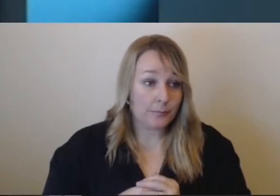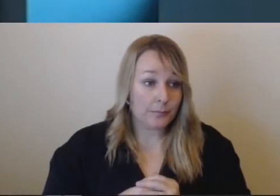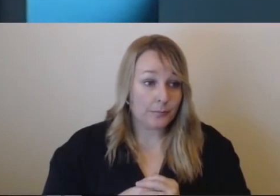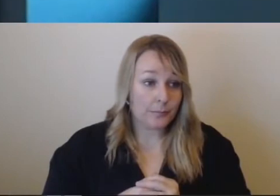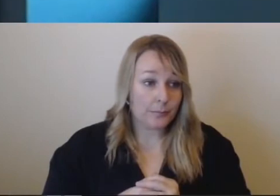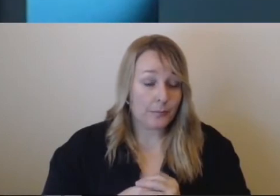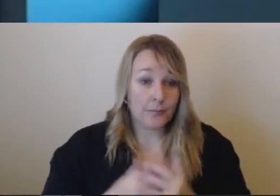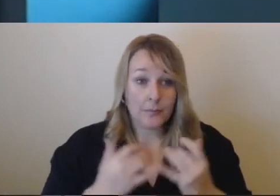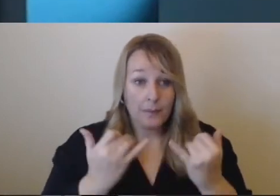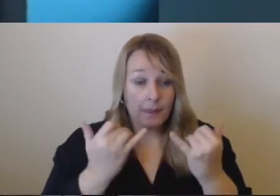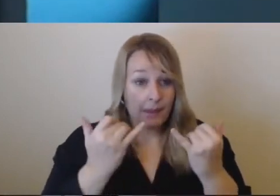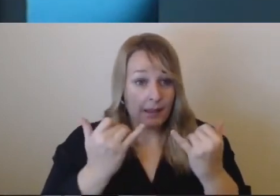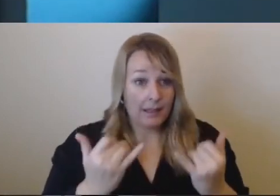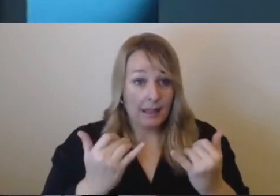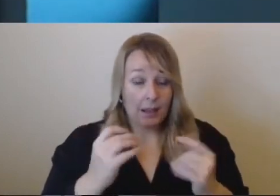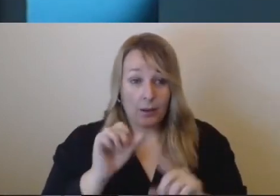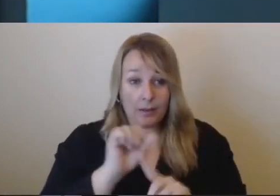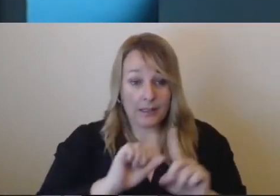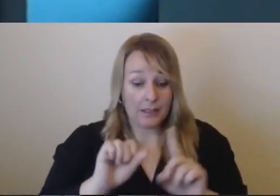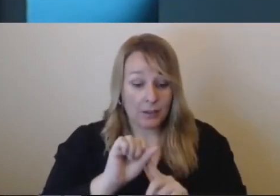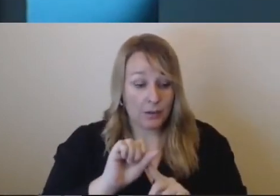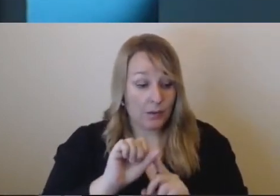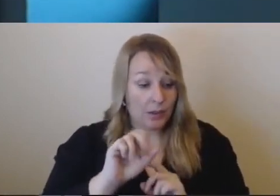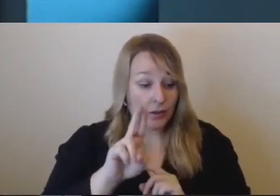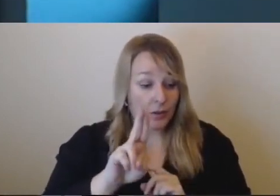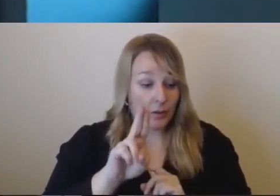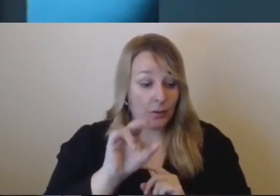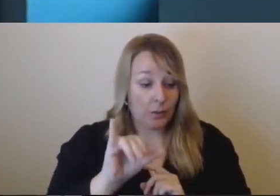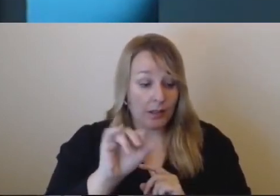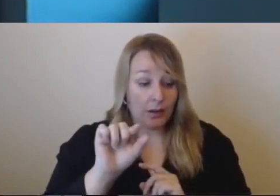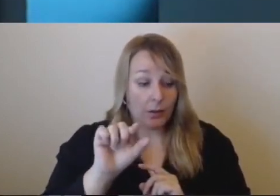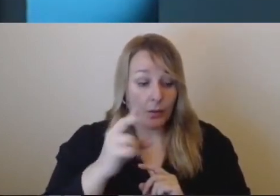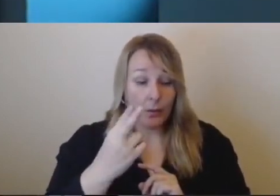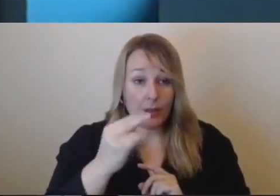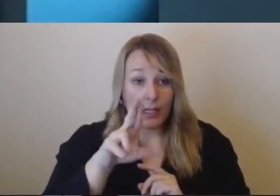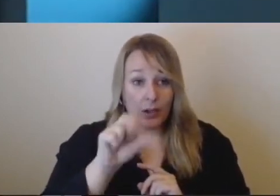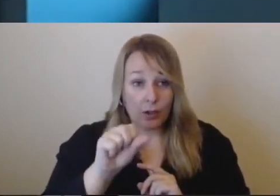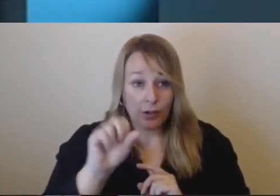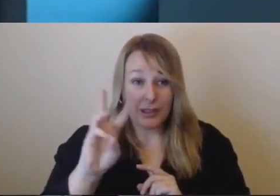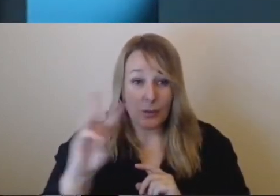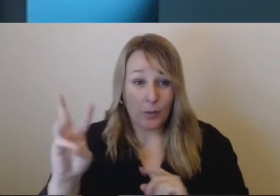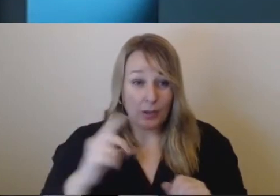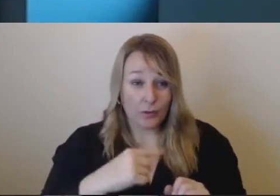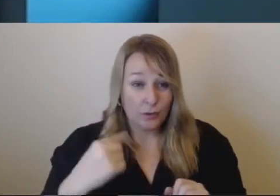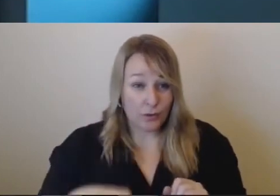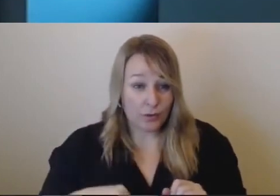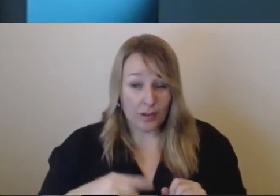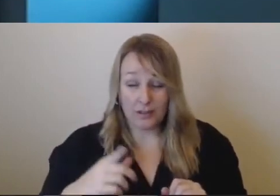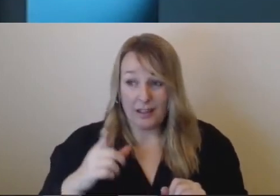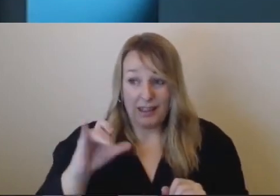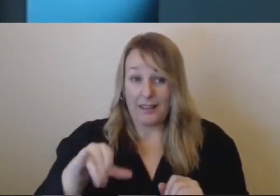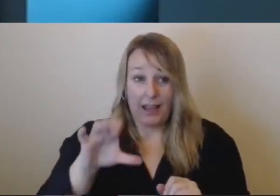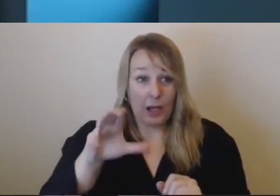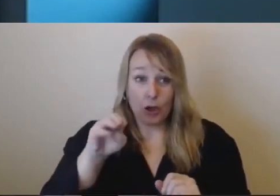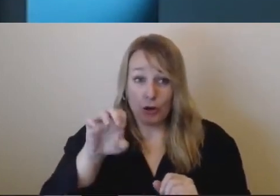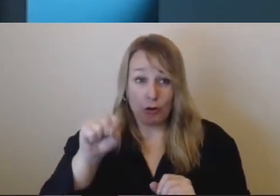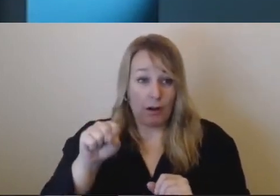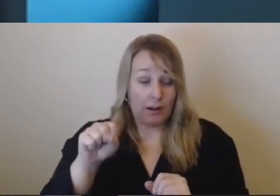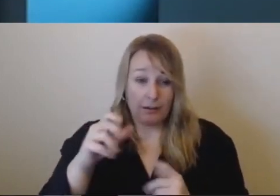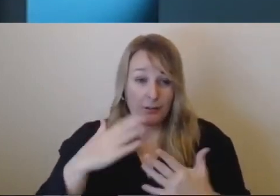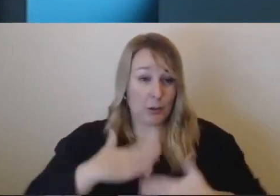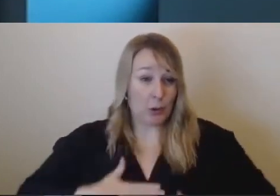How the situation regarding the Uyghurs in Western China, which seems to be involved crimes against humanity of one kind or